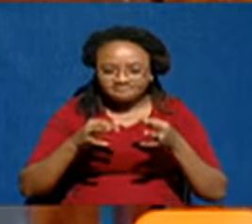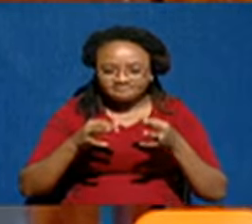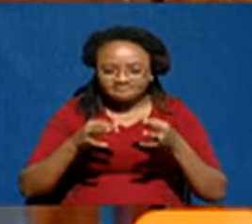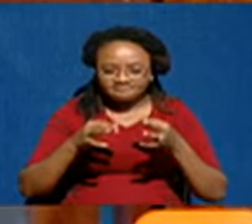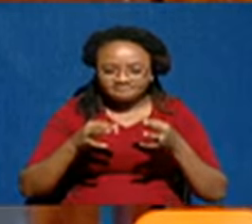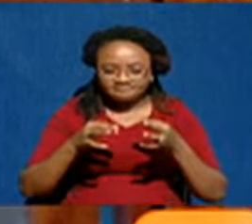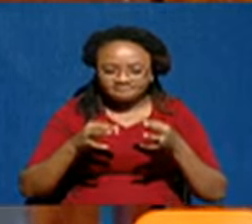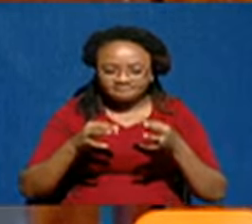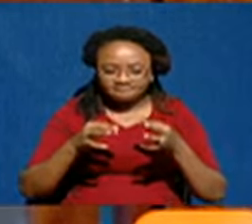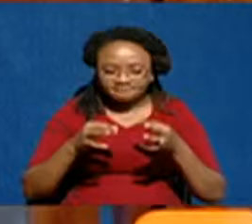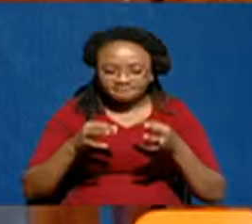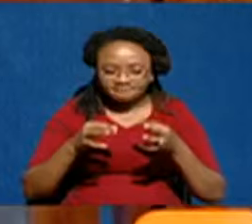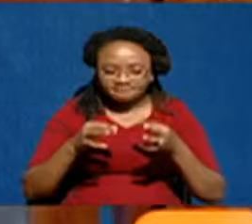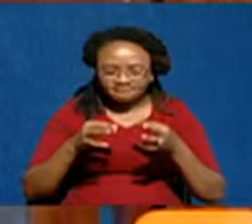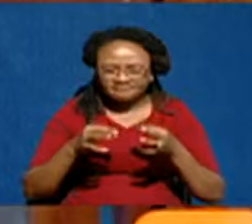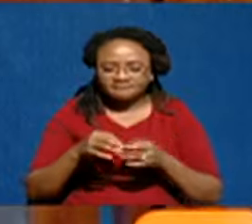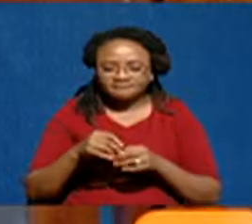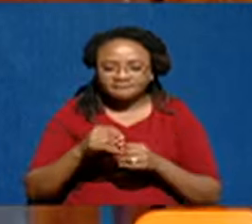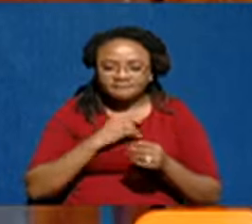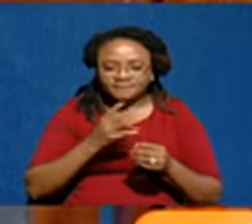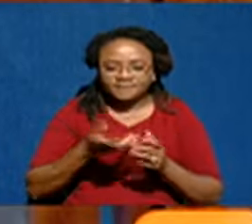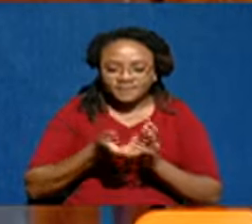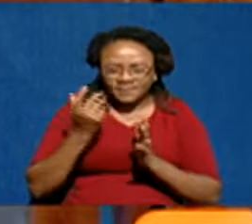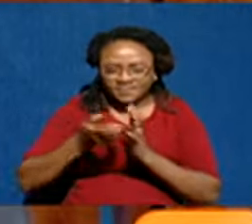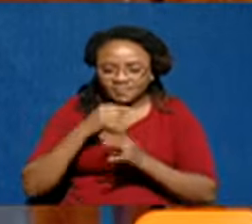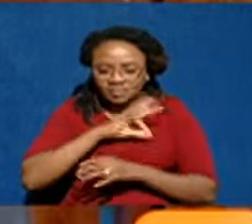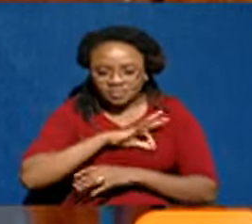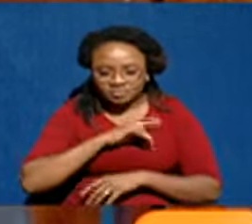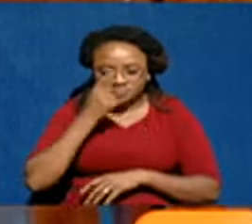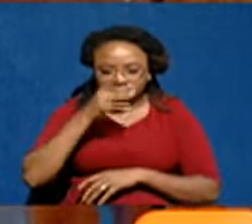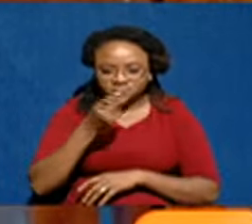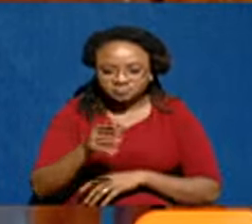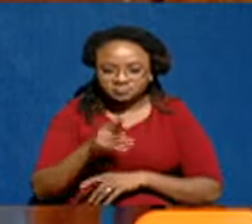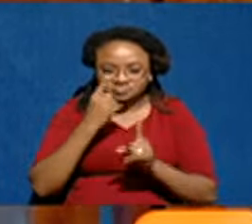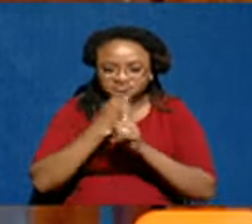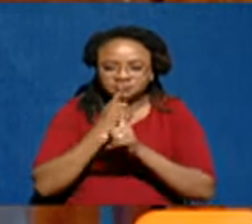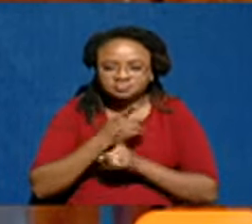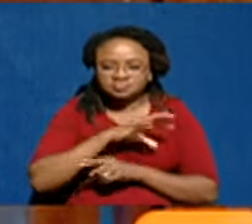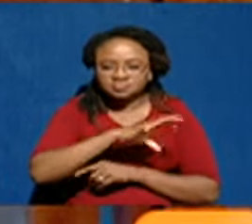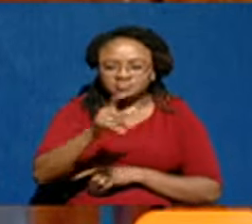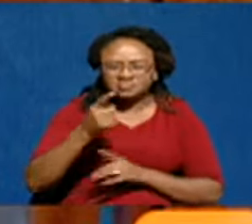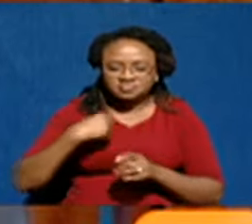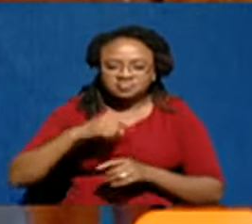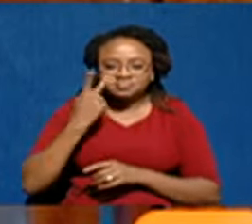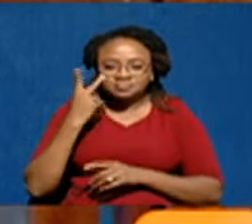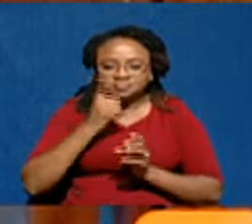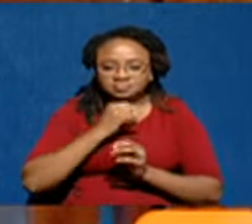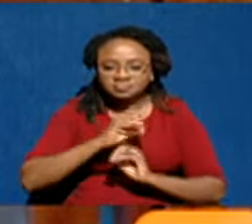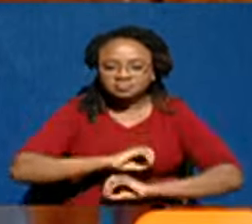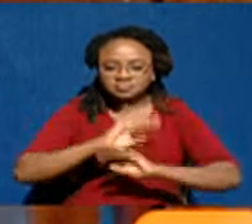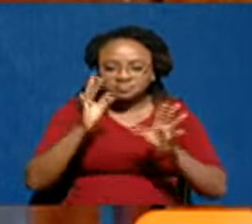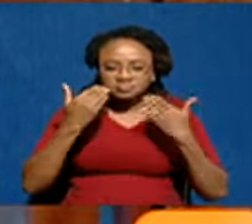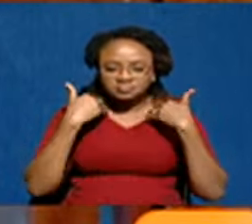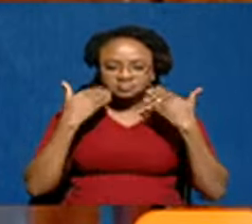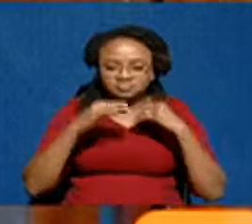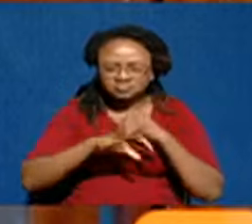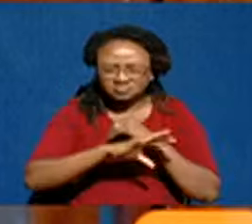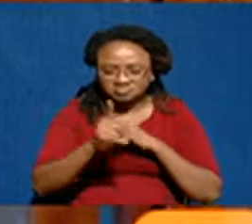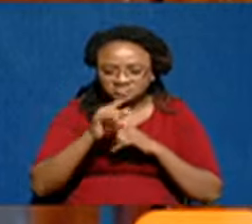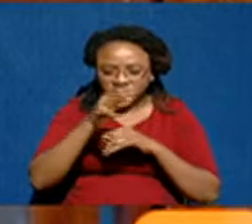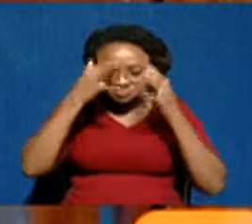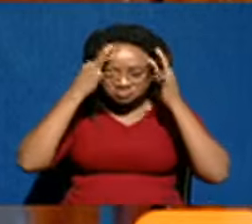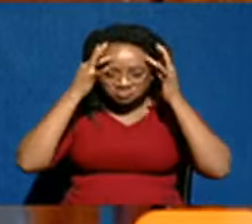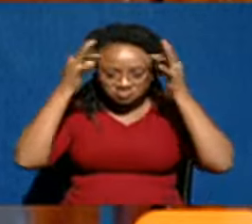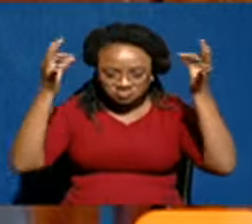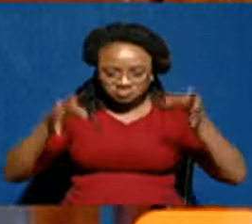the non-practice allowance for doctors across the country. We have seen it in Meru County, where the Auditor General decided to say